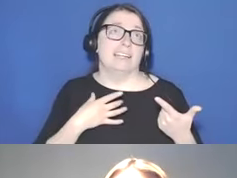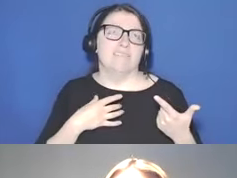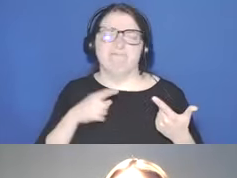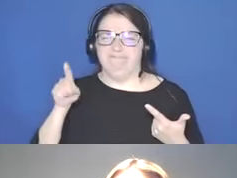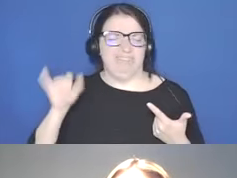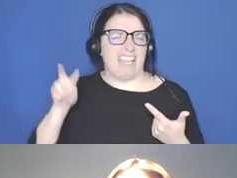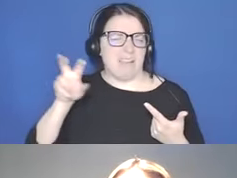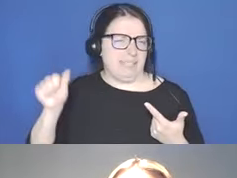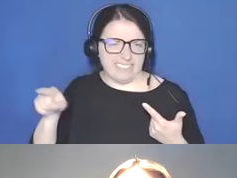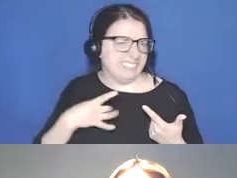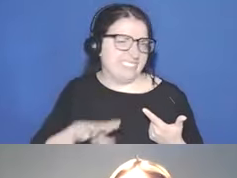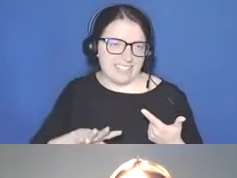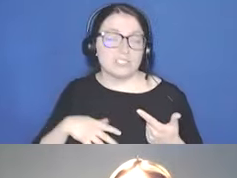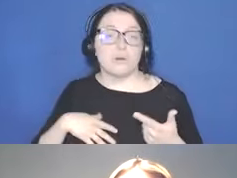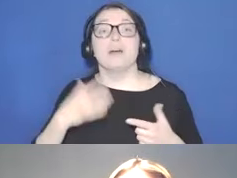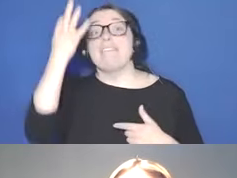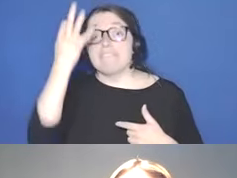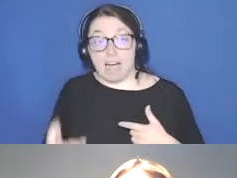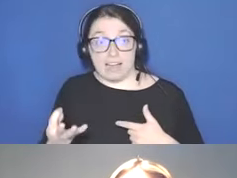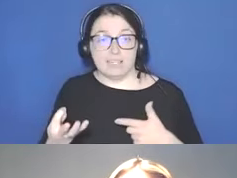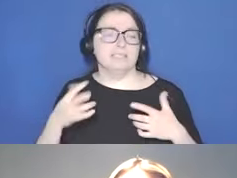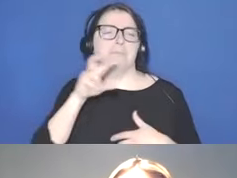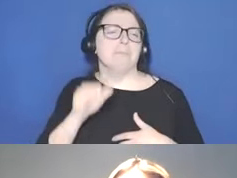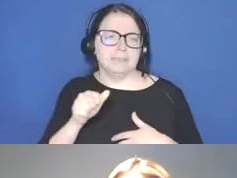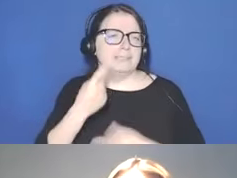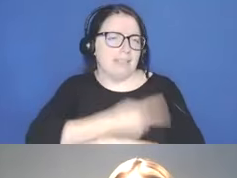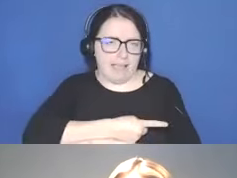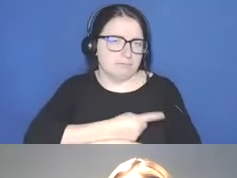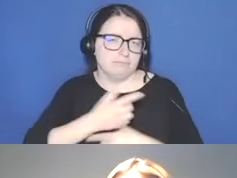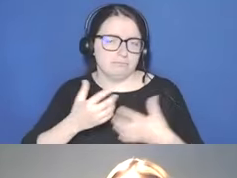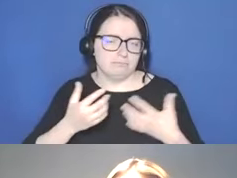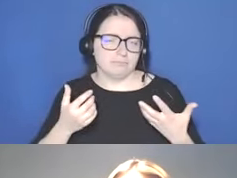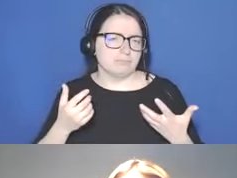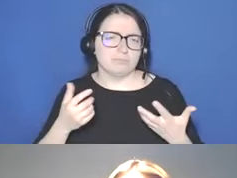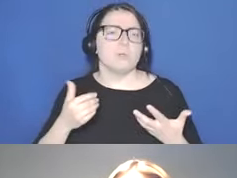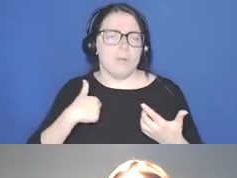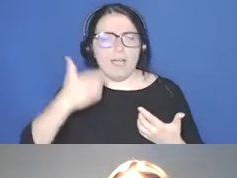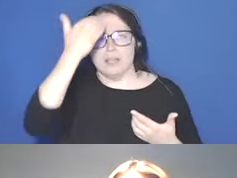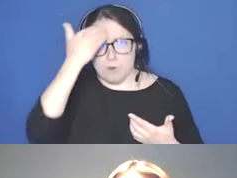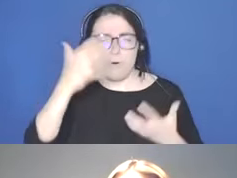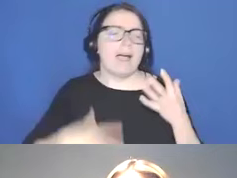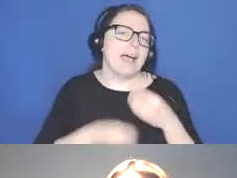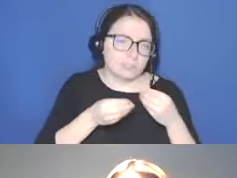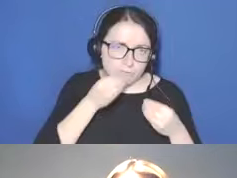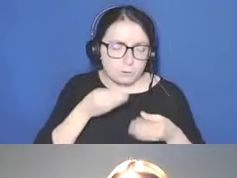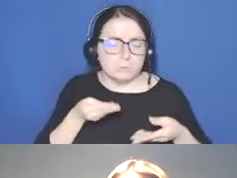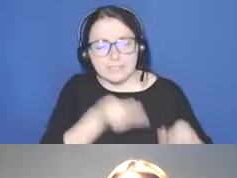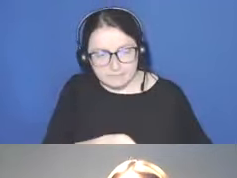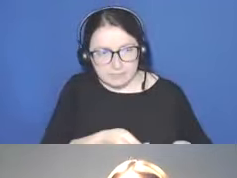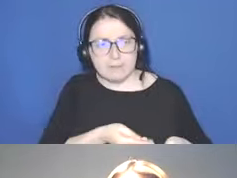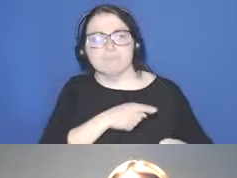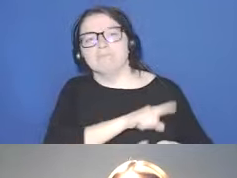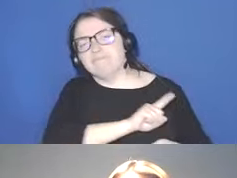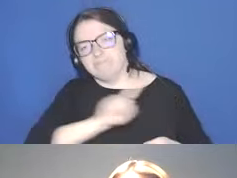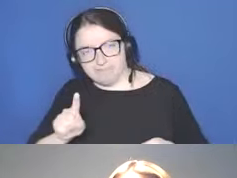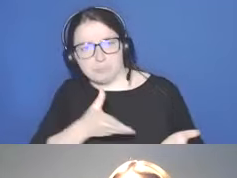So I know every Friday is pizza day. So I know just to pack him extra snacks and stuff like that. Also,